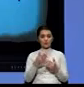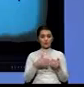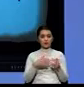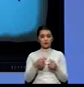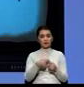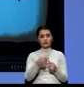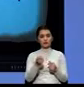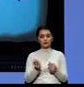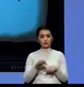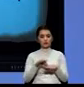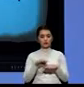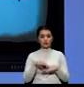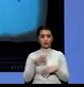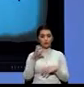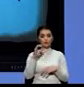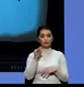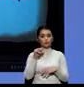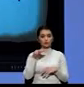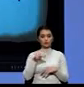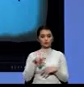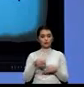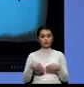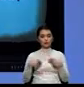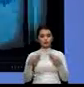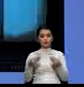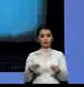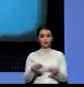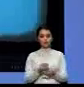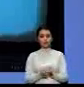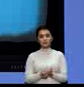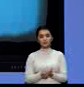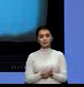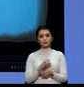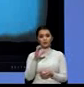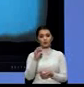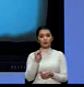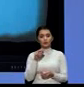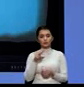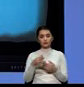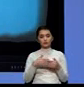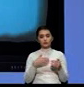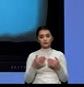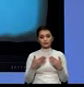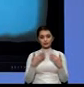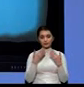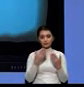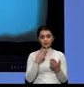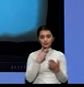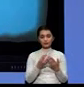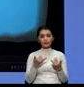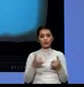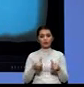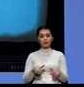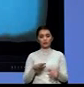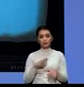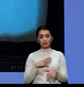bir varaqni yirtib olib, sultonga tutdi. Sulton qog'ozni o'qib ko'rib,